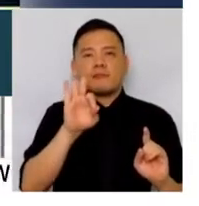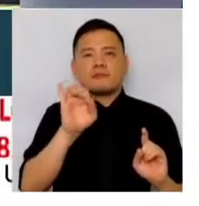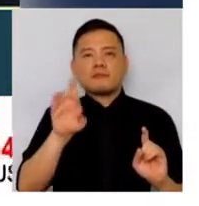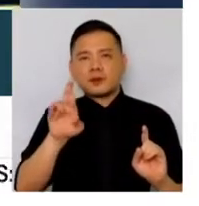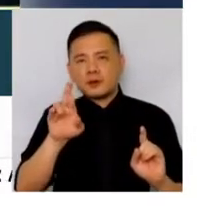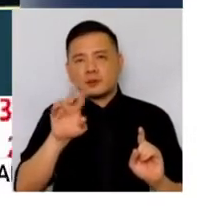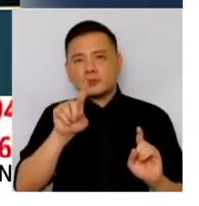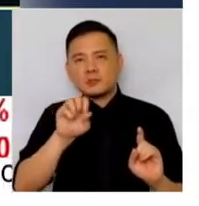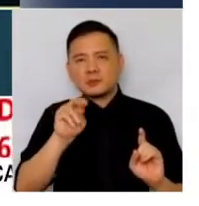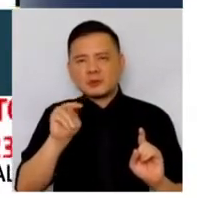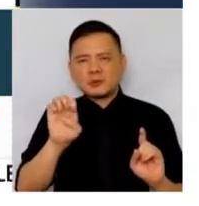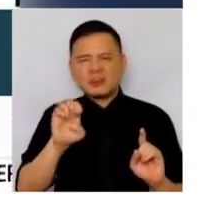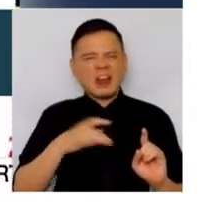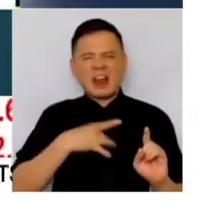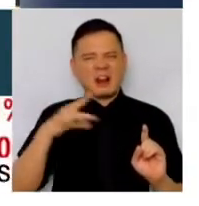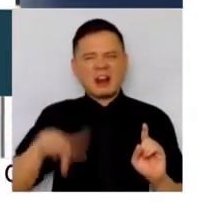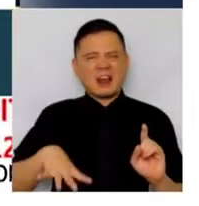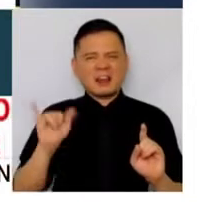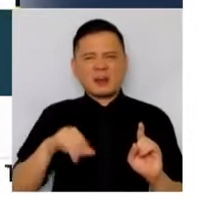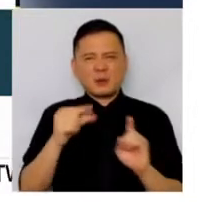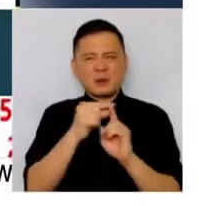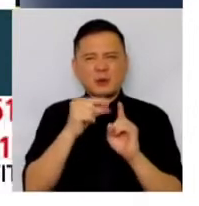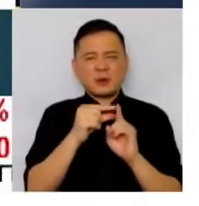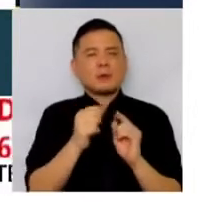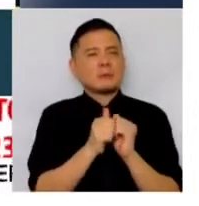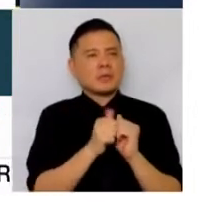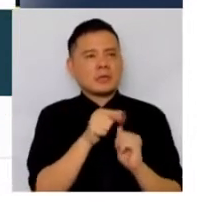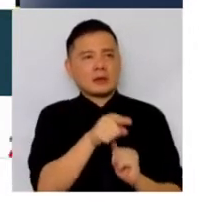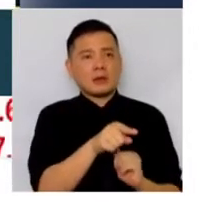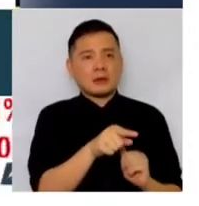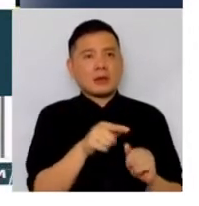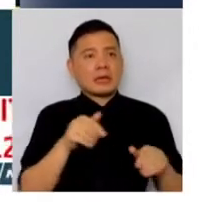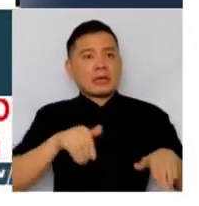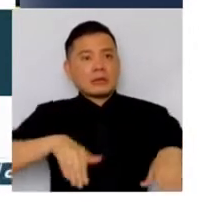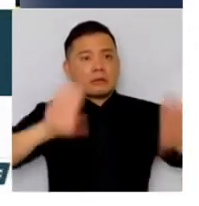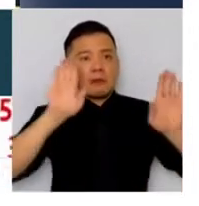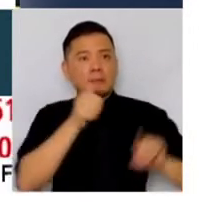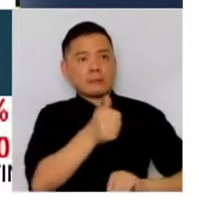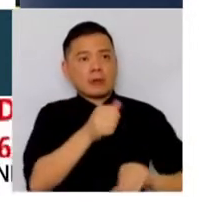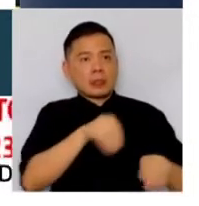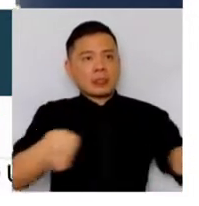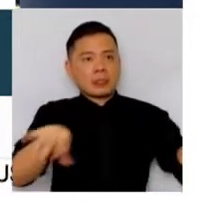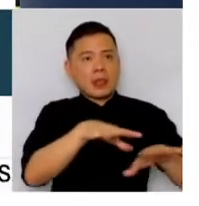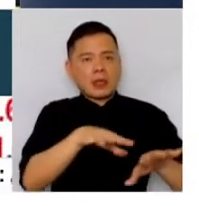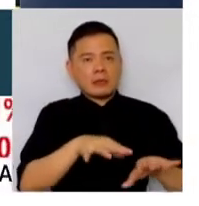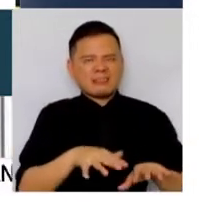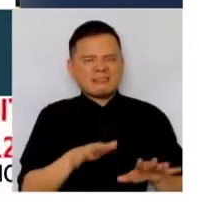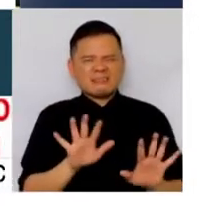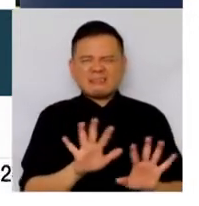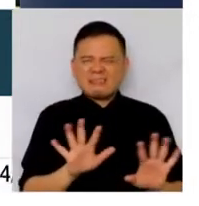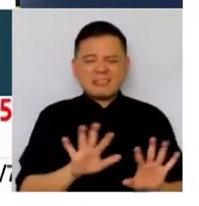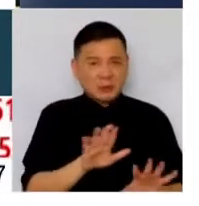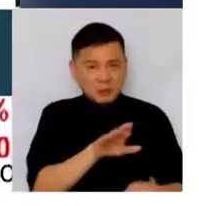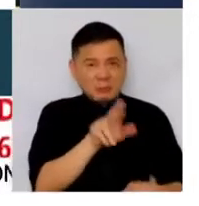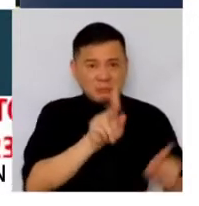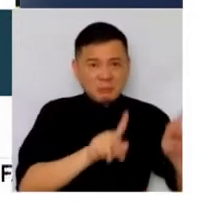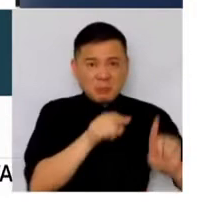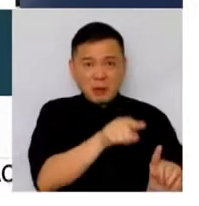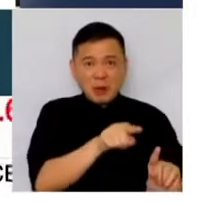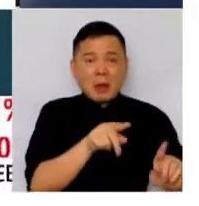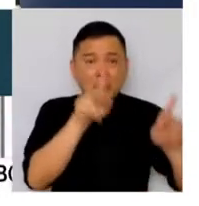like, I mean, it's like you're sacrificing. I mean, the Ukrainians are human beings, for God's sake. Why are you mm-hmm. using them as a, you